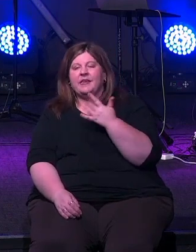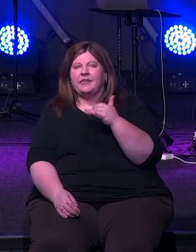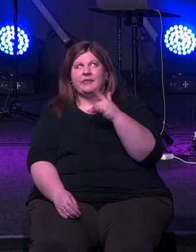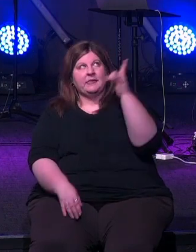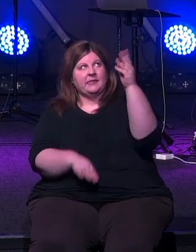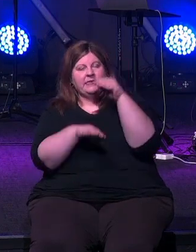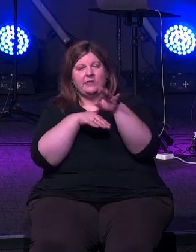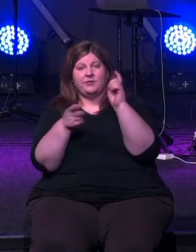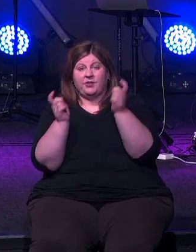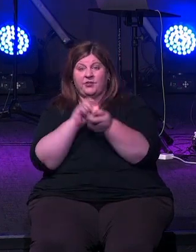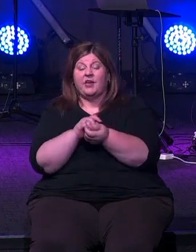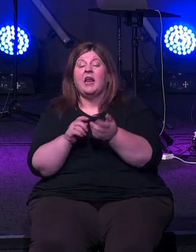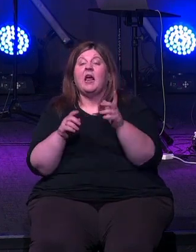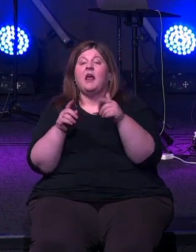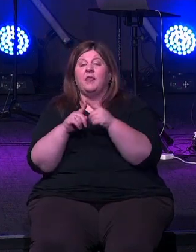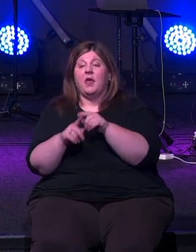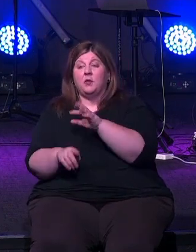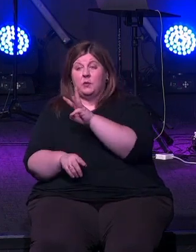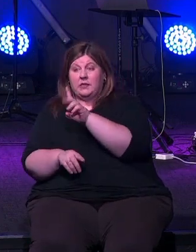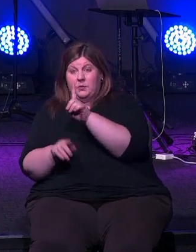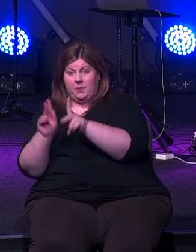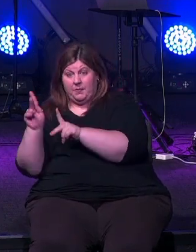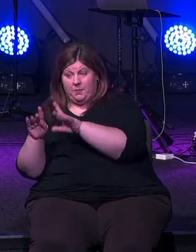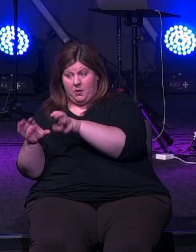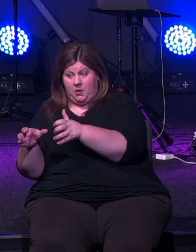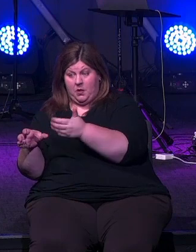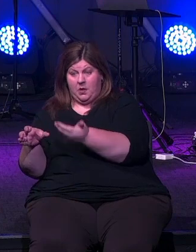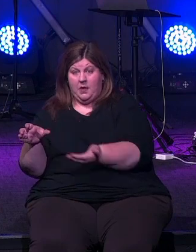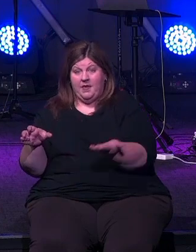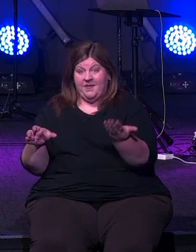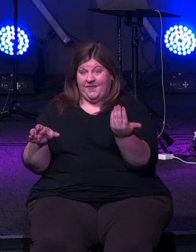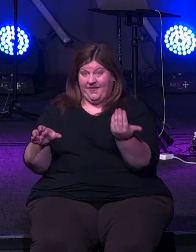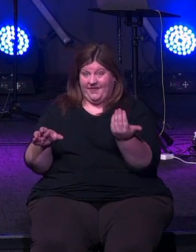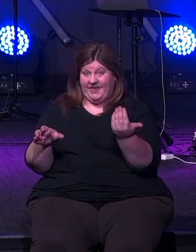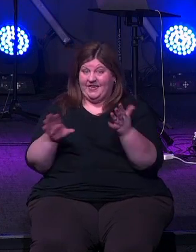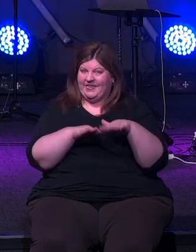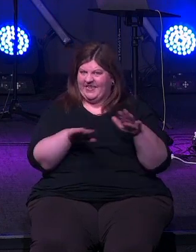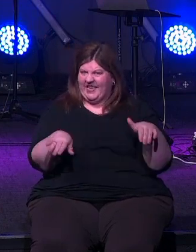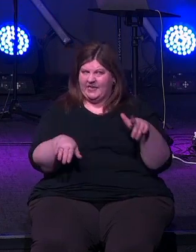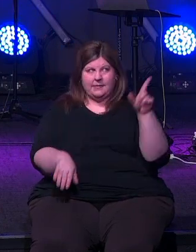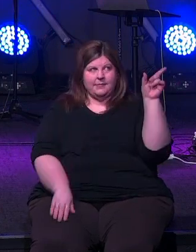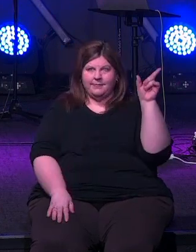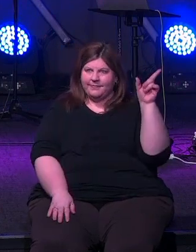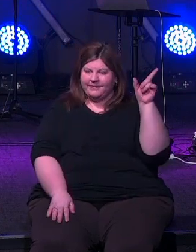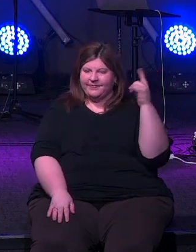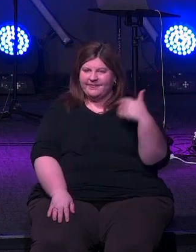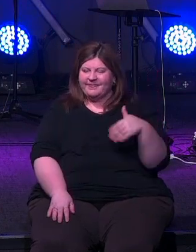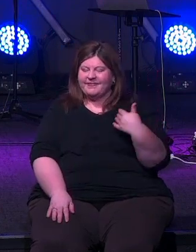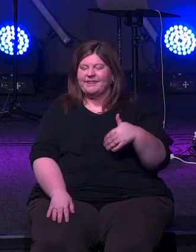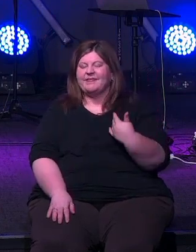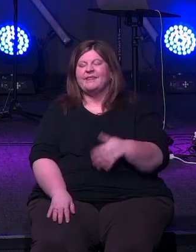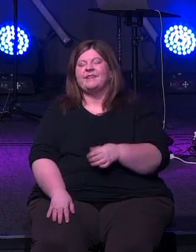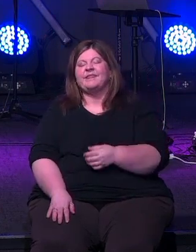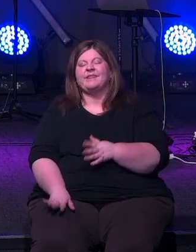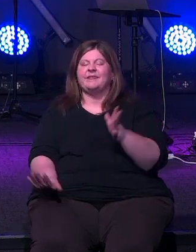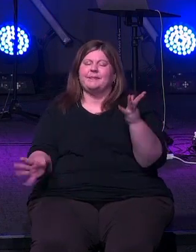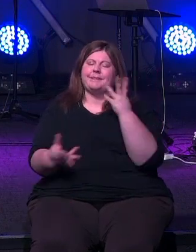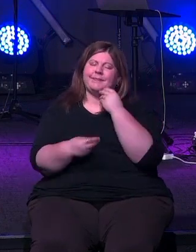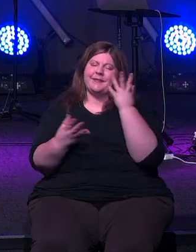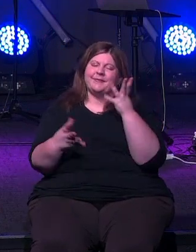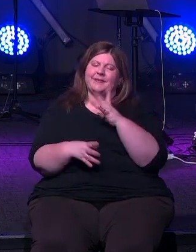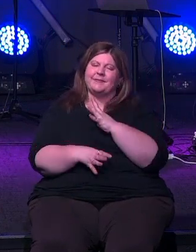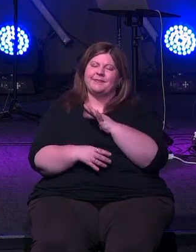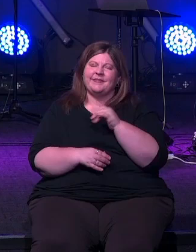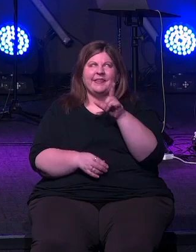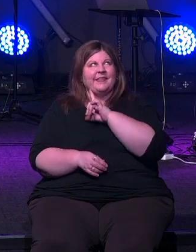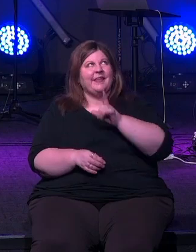that 15 of those 61 people were kids over in our children's ministry area. And that is so beautiful that the